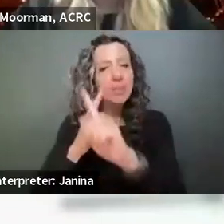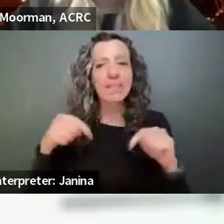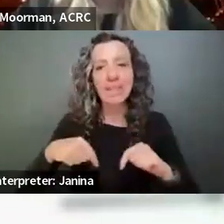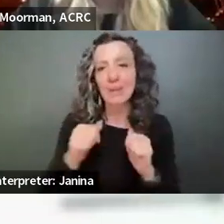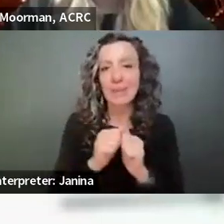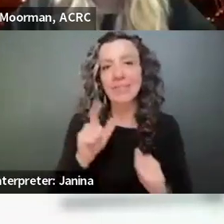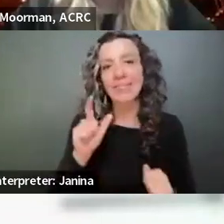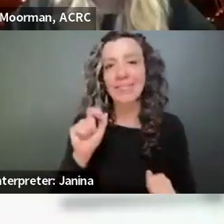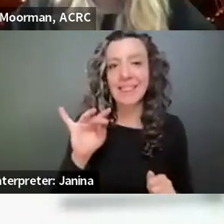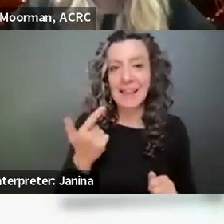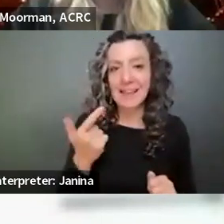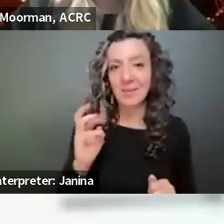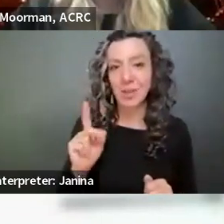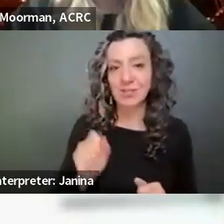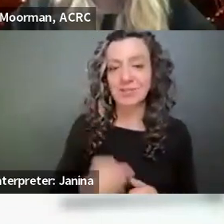Okay.